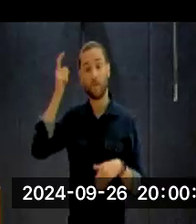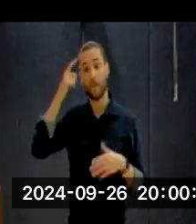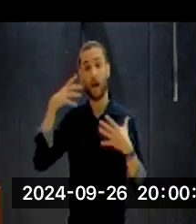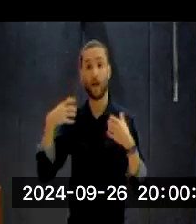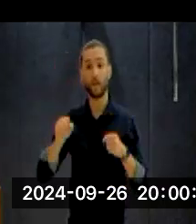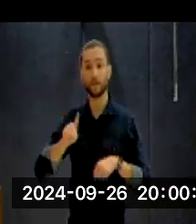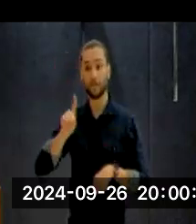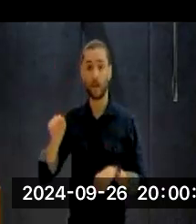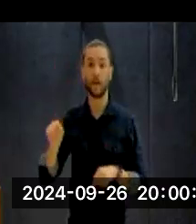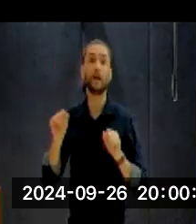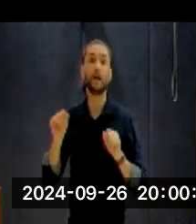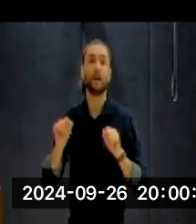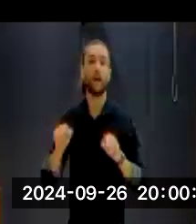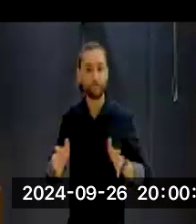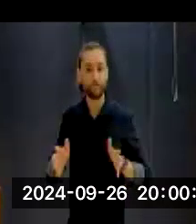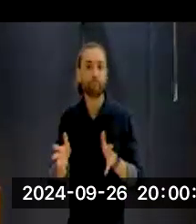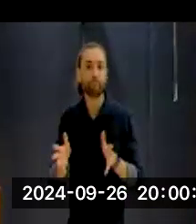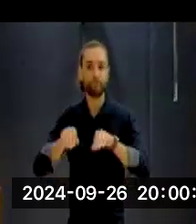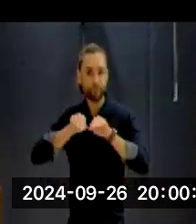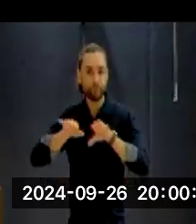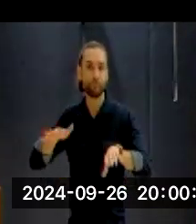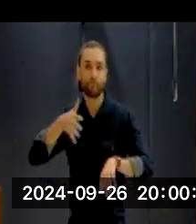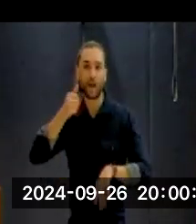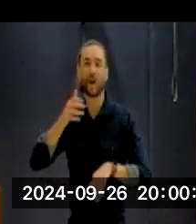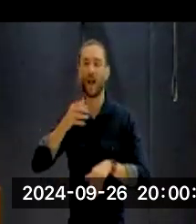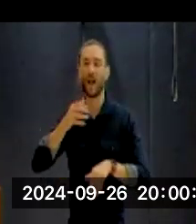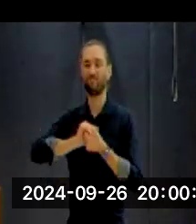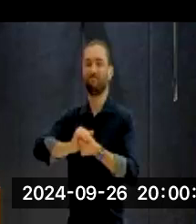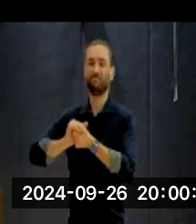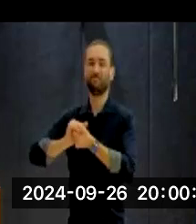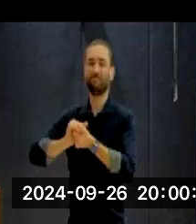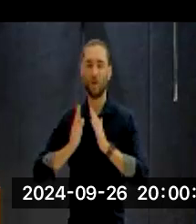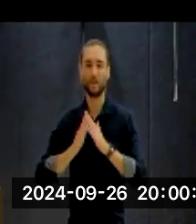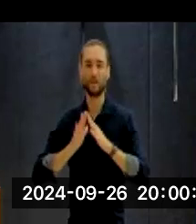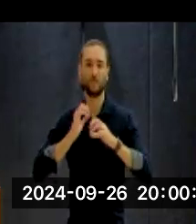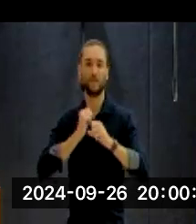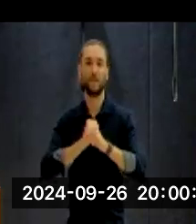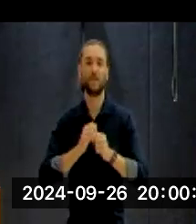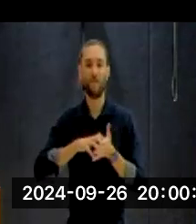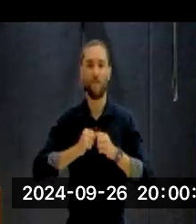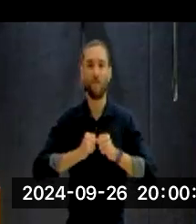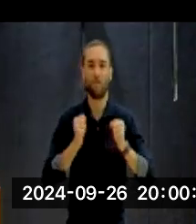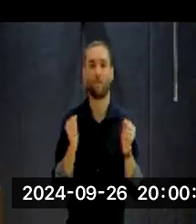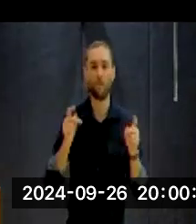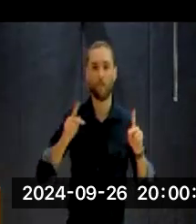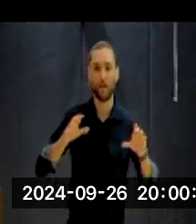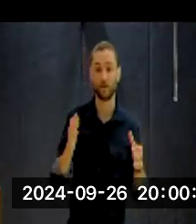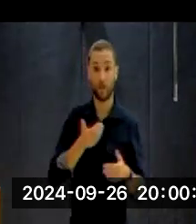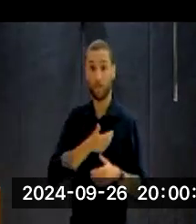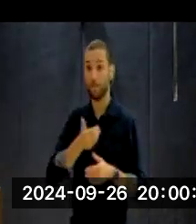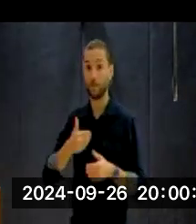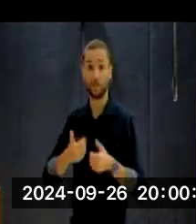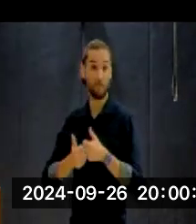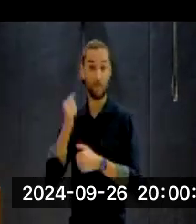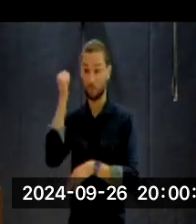empathy grow, and we as a community can act more collectively to protect our vulnerable population. Our members are the bravest people I know.